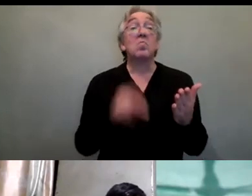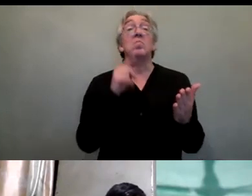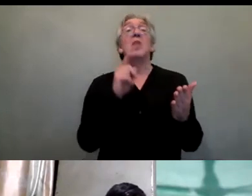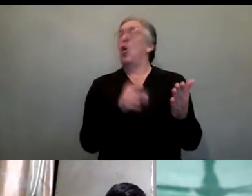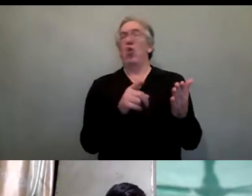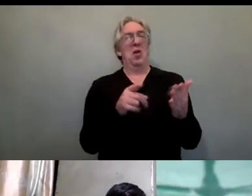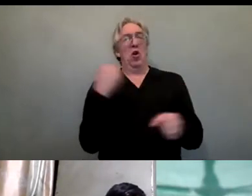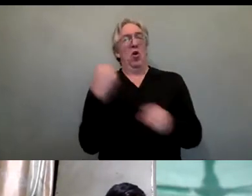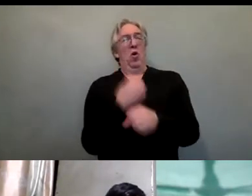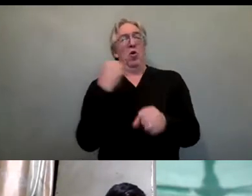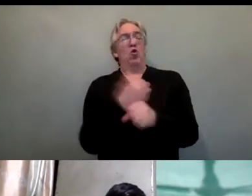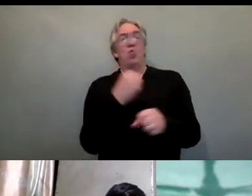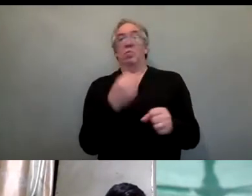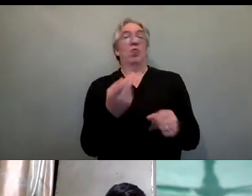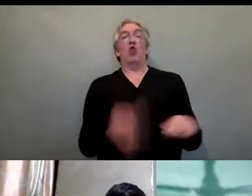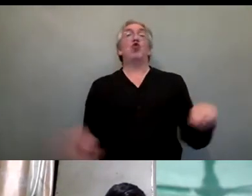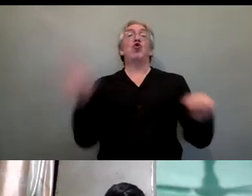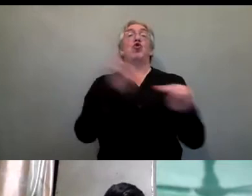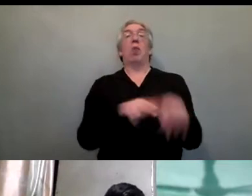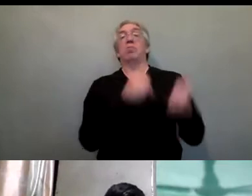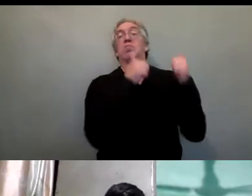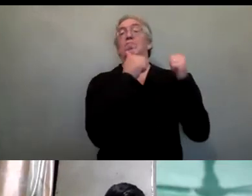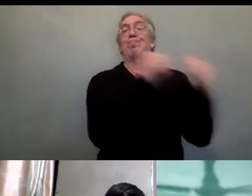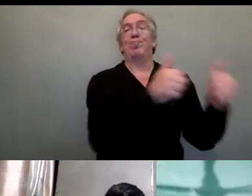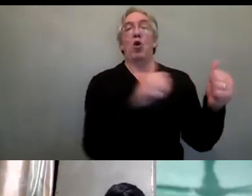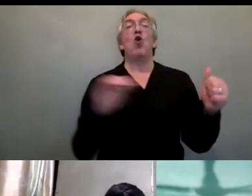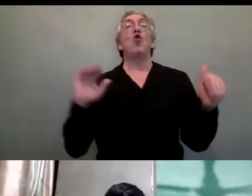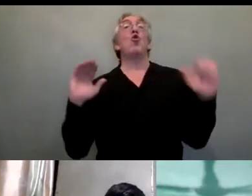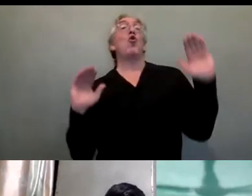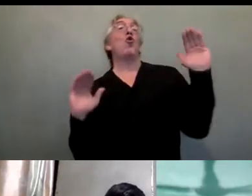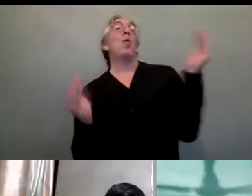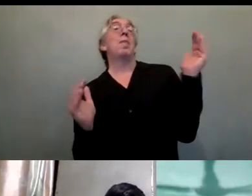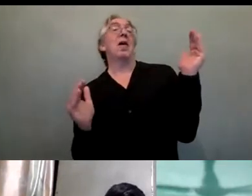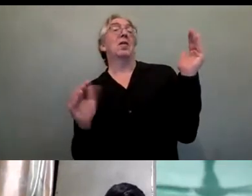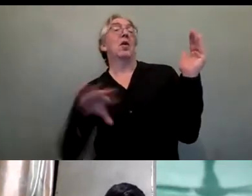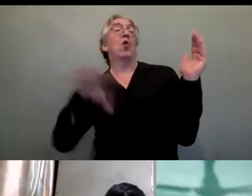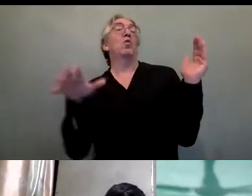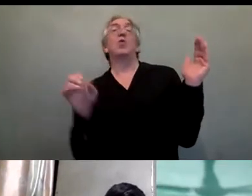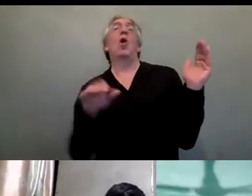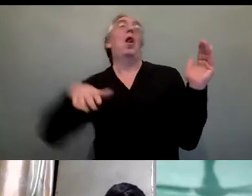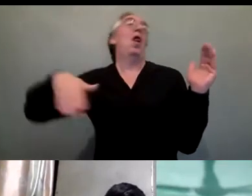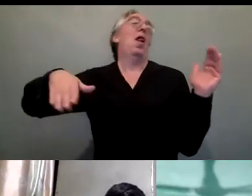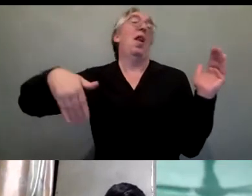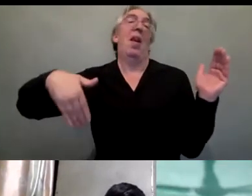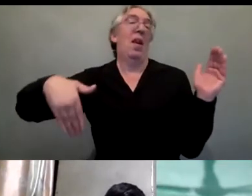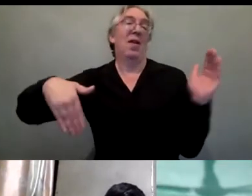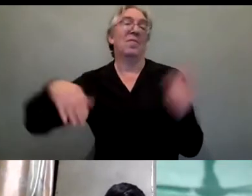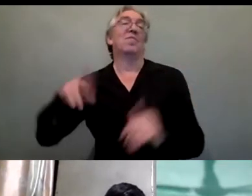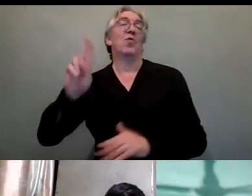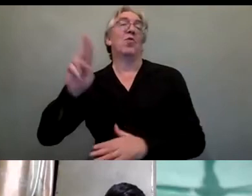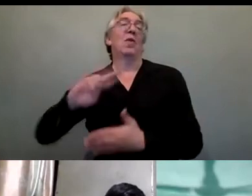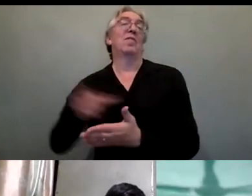CRPD brought to state parties for digital accessibility does have a very powerful impact.